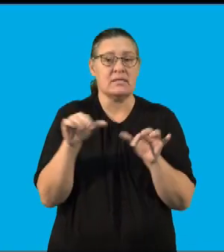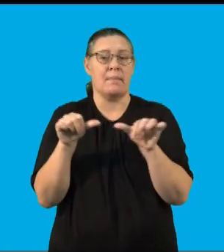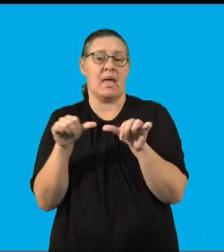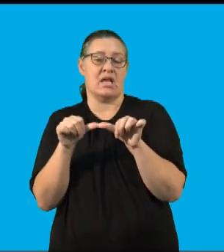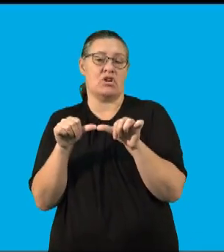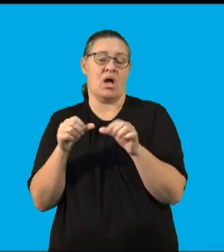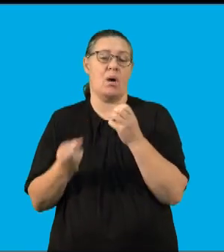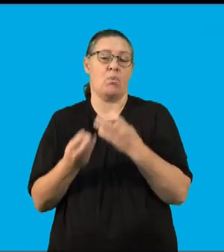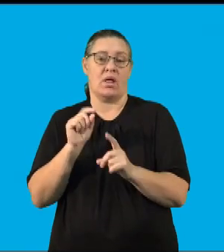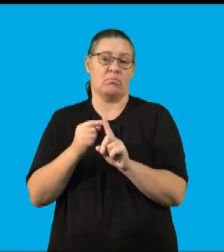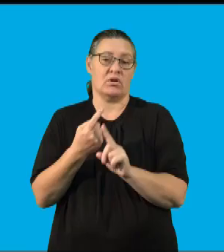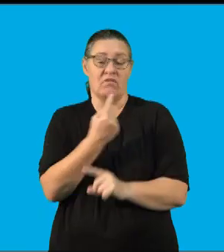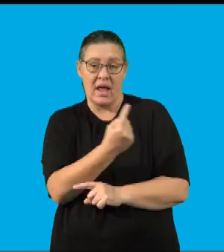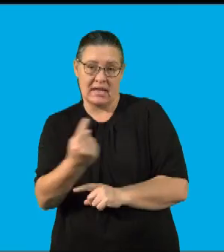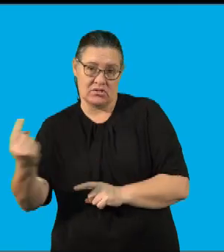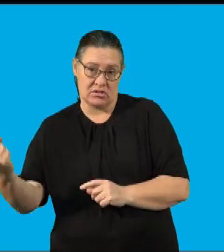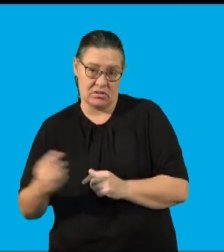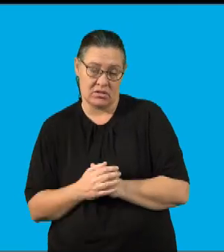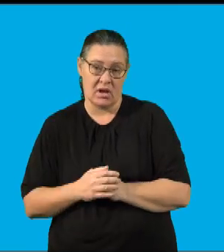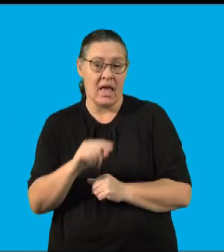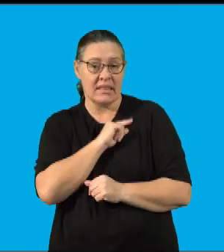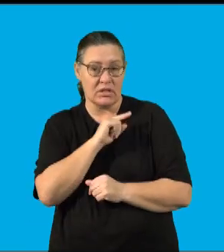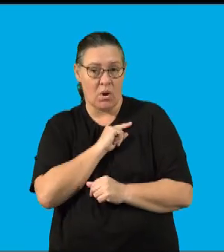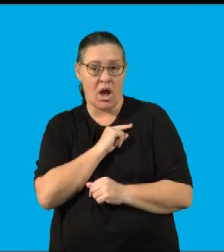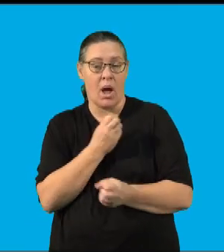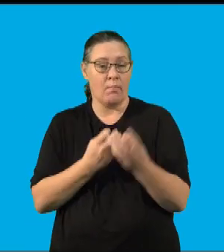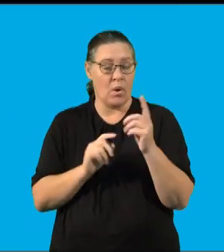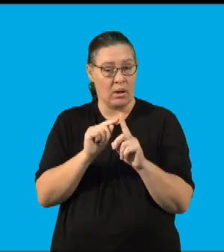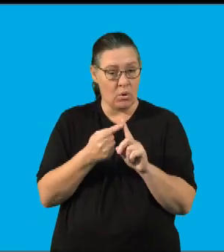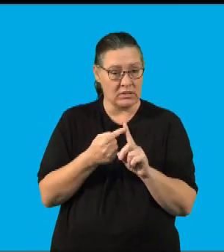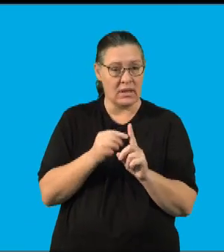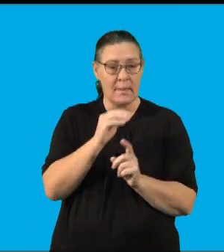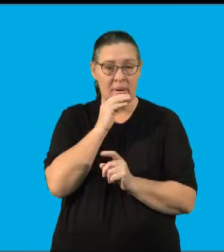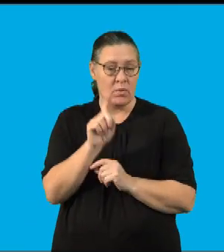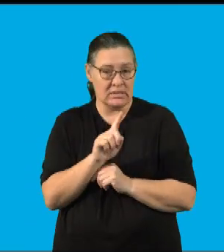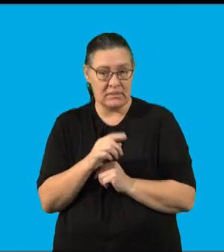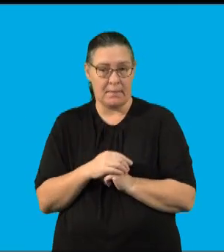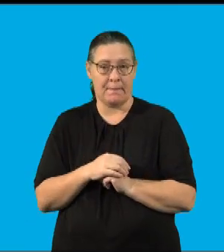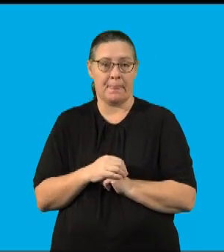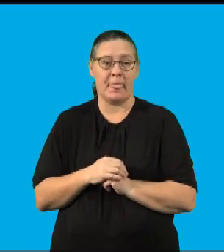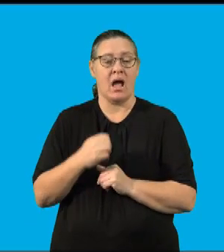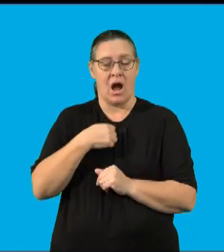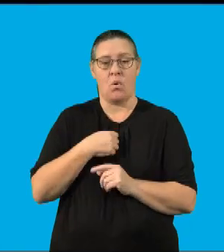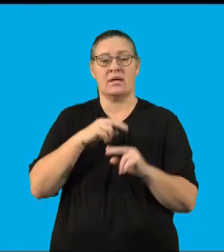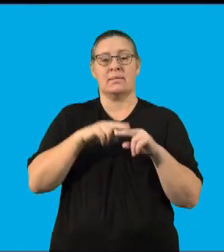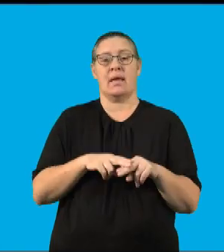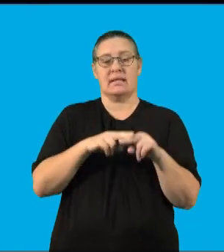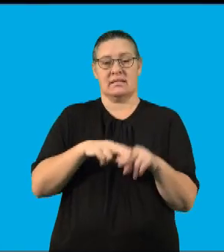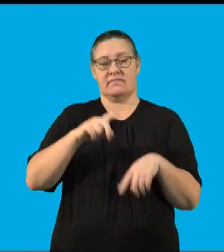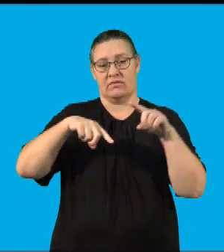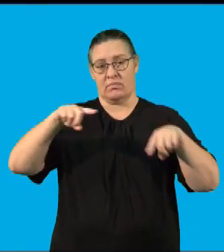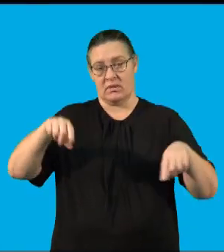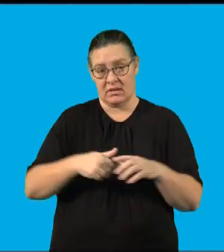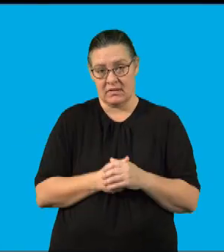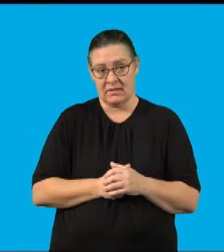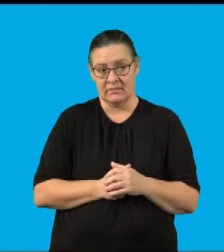influenced, they need to measure the boiling point of each organic molecule. So therefore the boiling point is going to be our